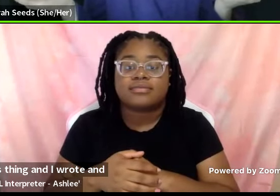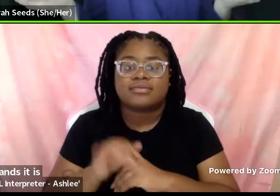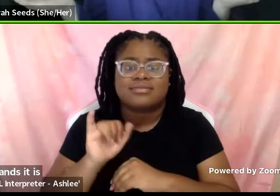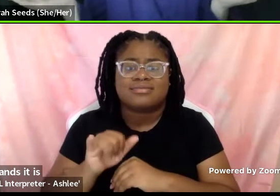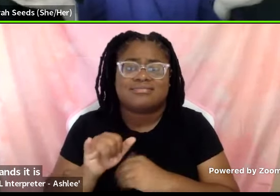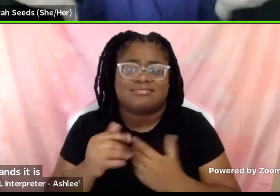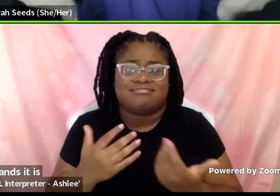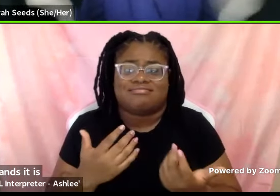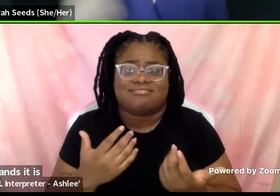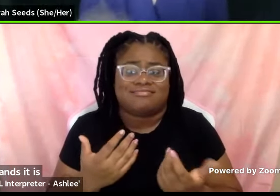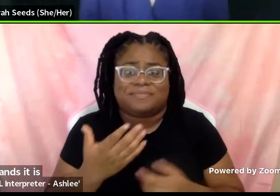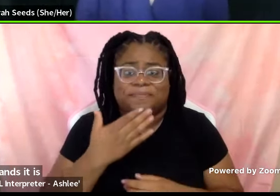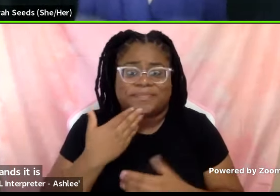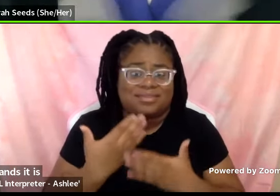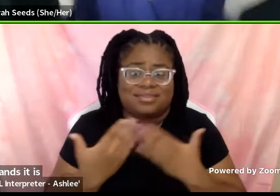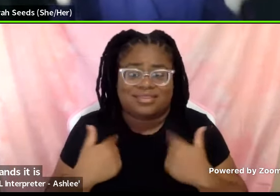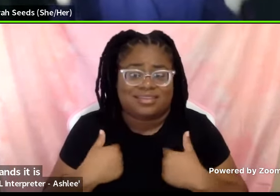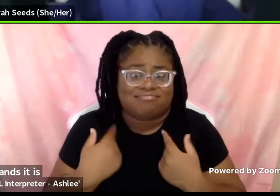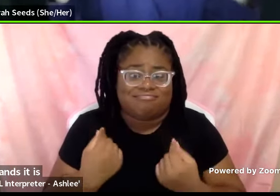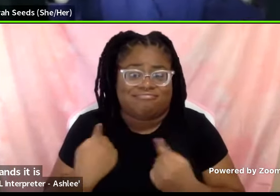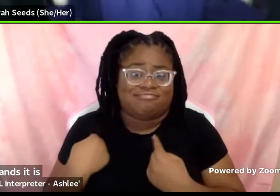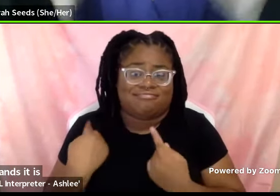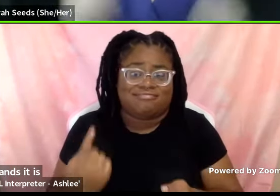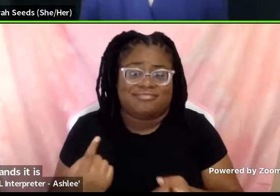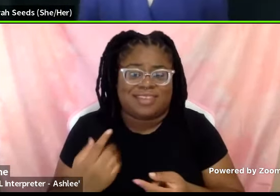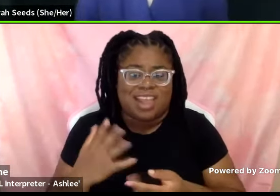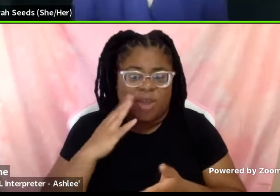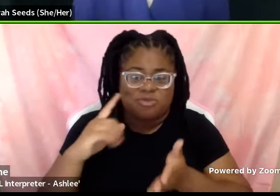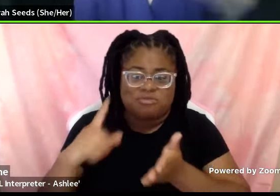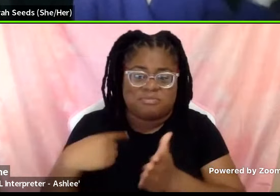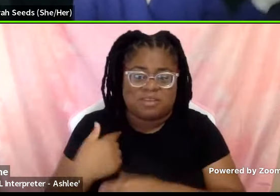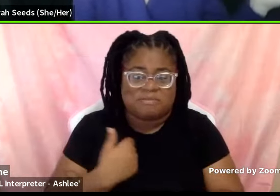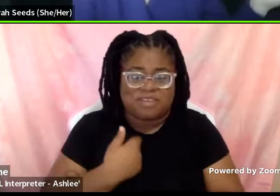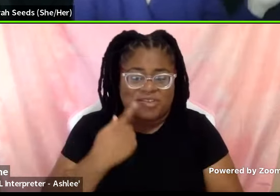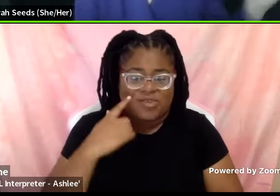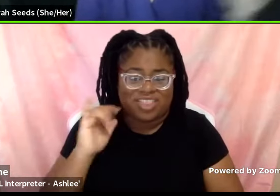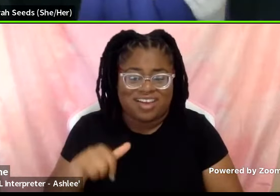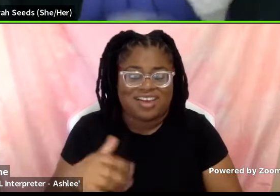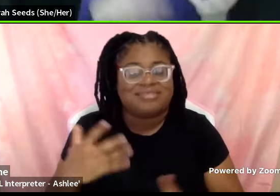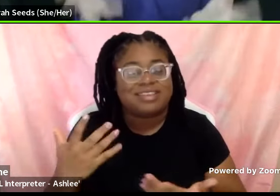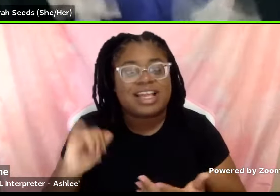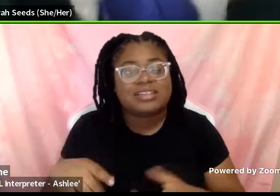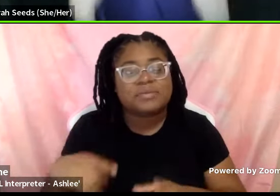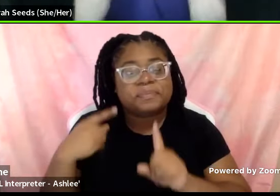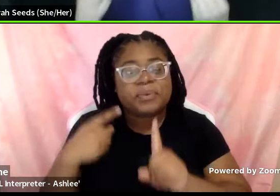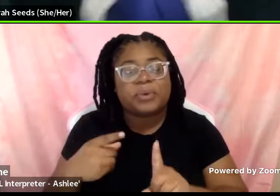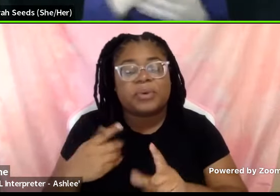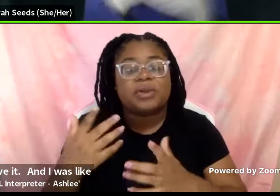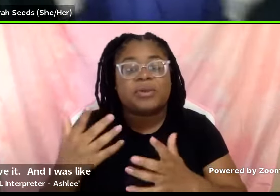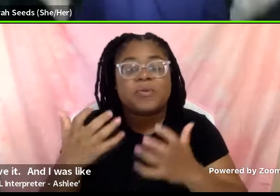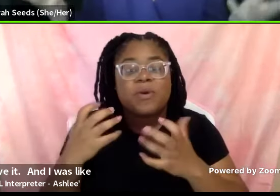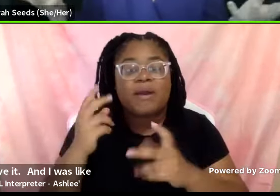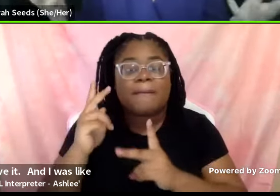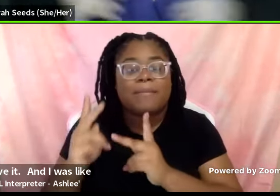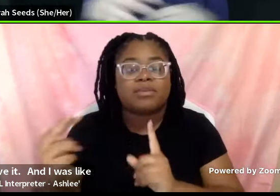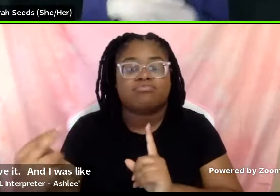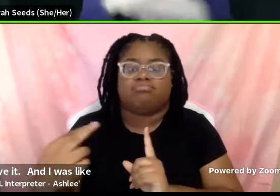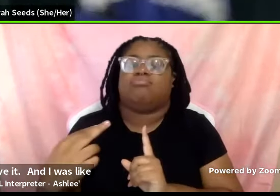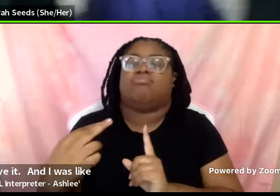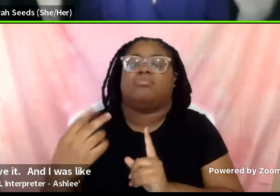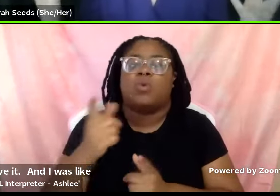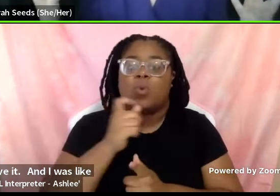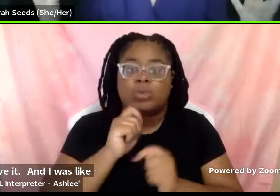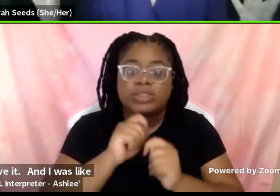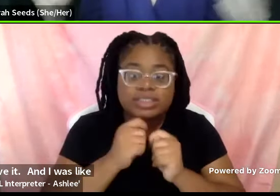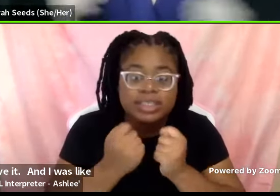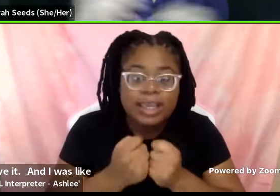things. I love it. I was like, I'd give me money. And that's the whole point, is you want them to get an eye view of like, who's your team? How does